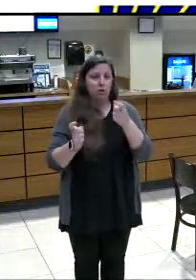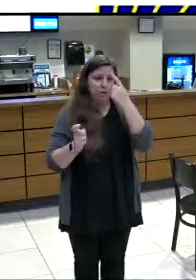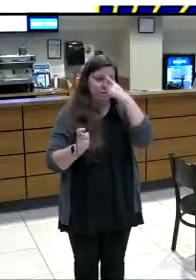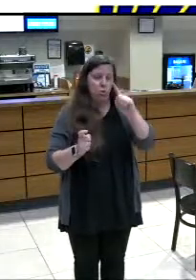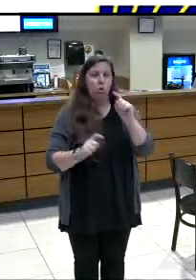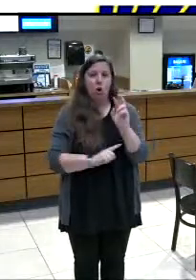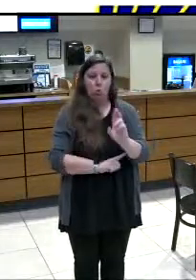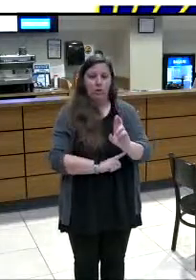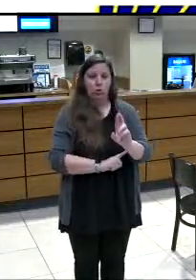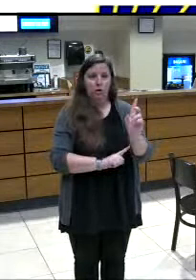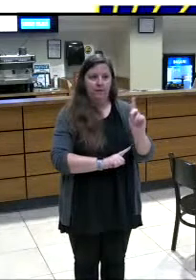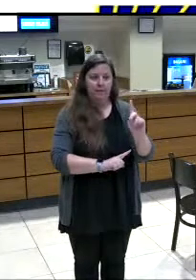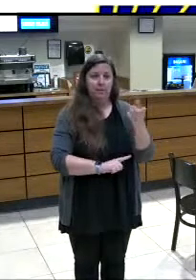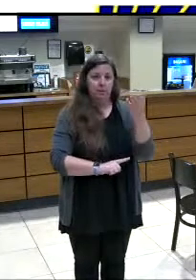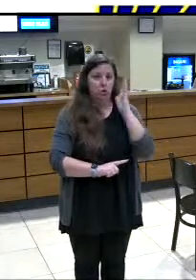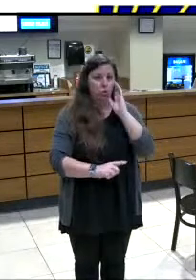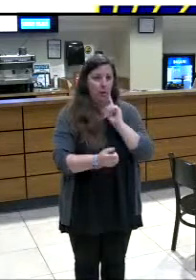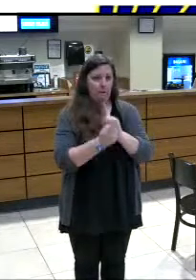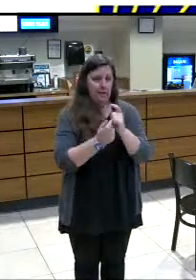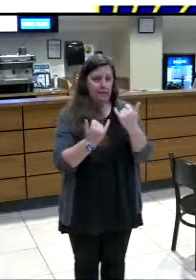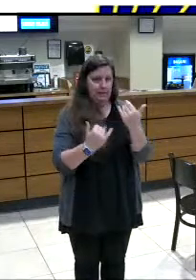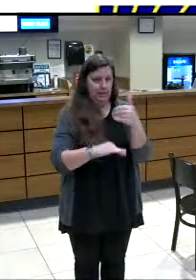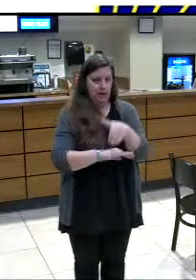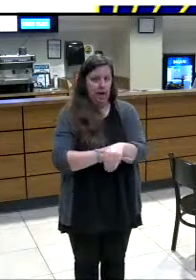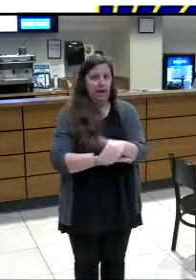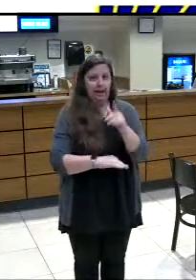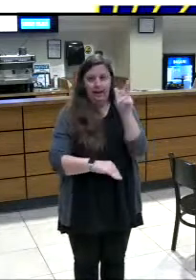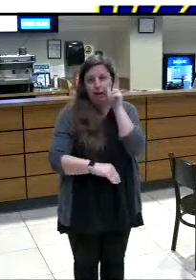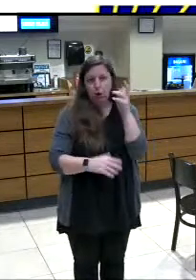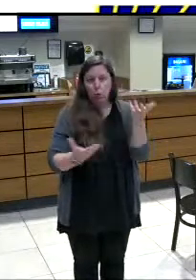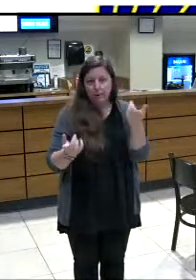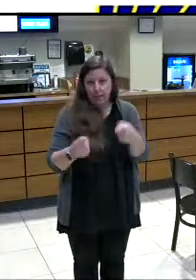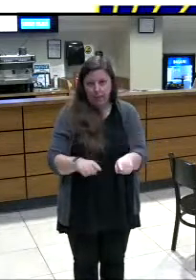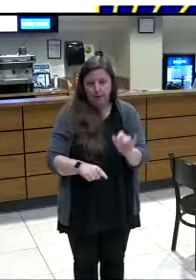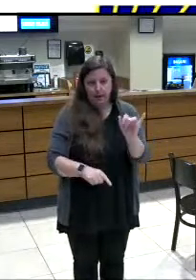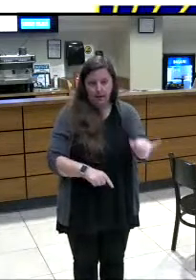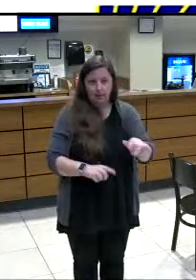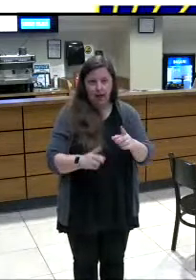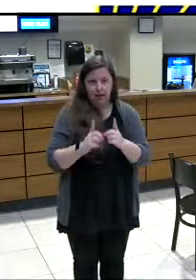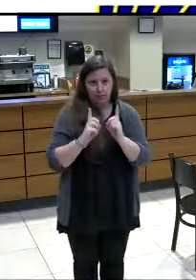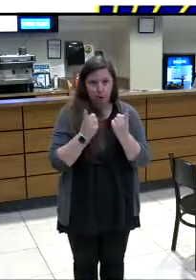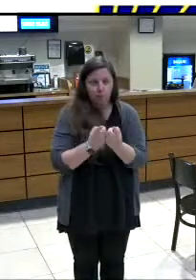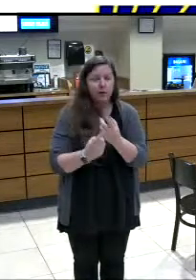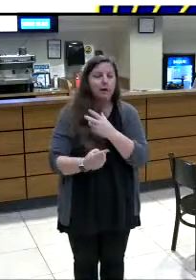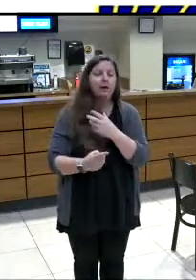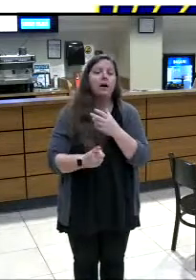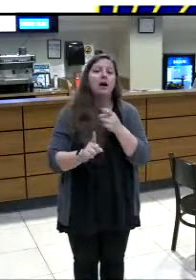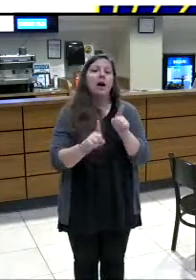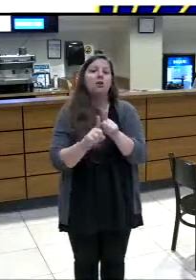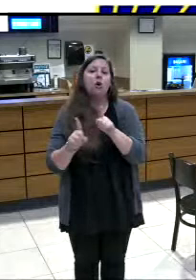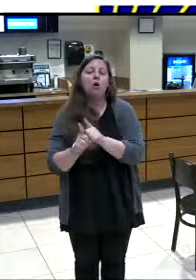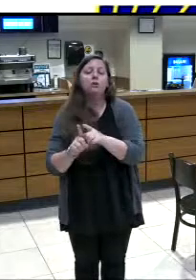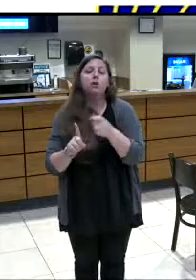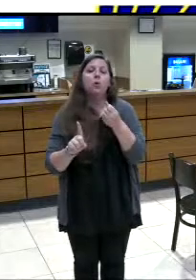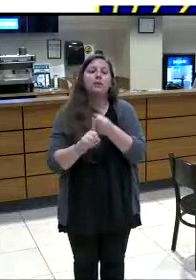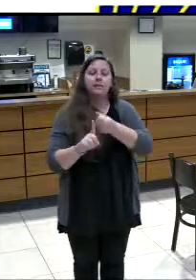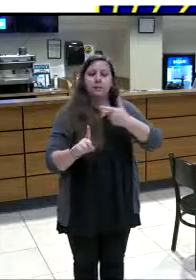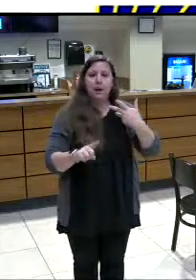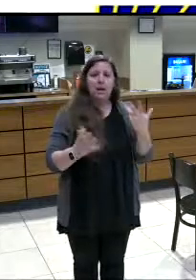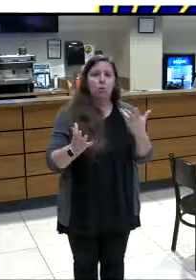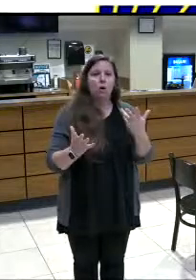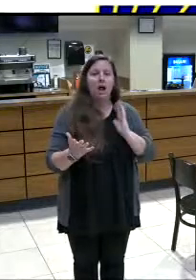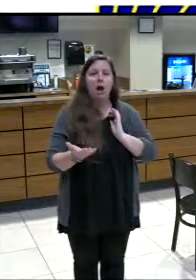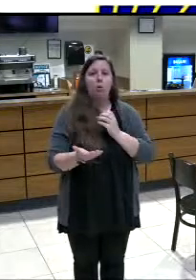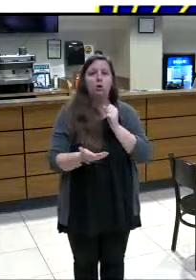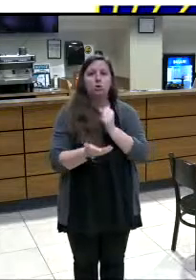from her tonight, and some things that are going on in that department, and as well as expanding what our social workers are doing, and just to give you